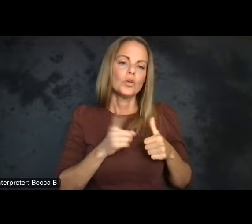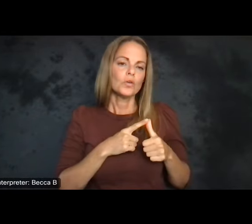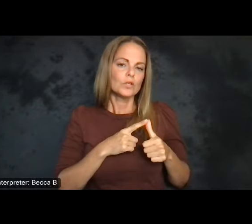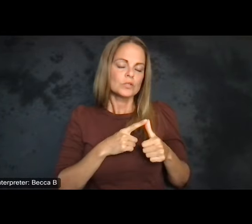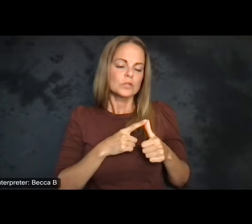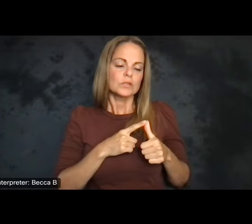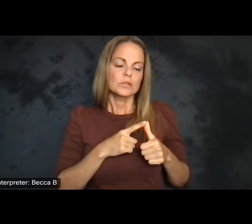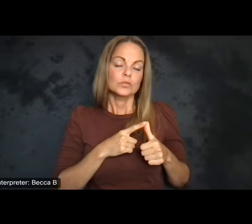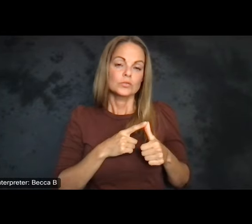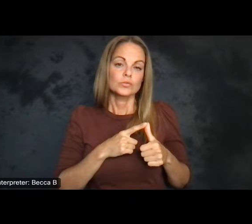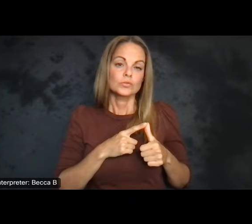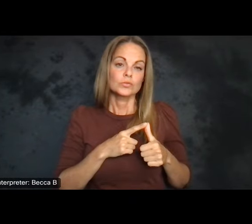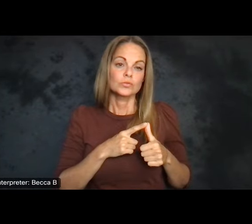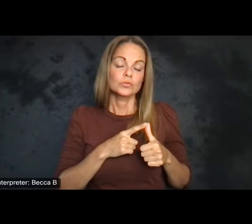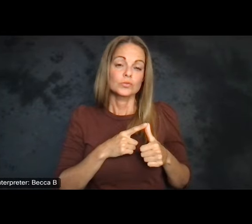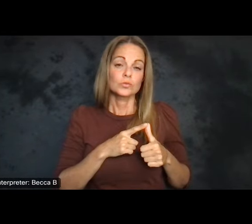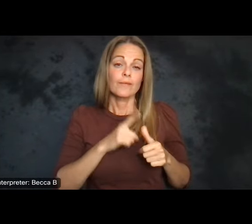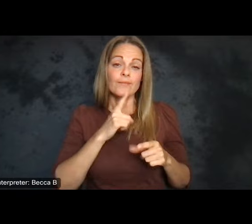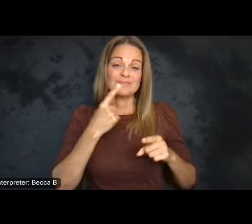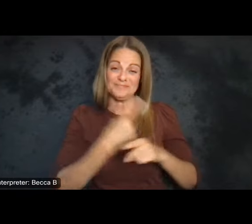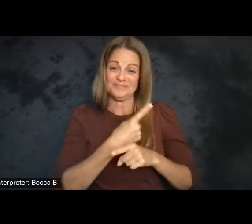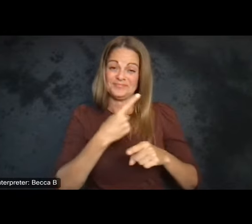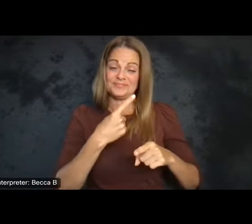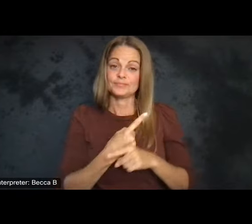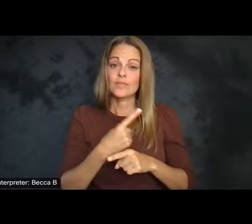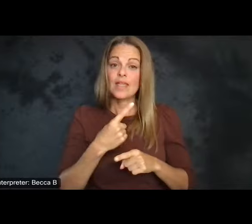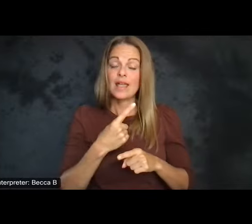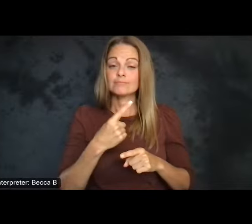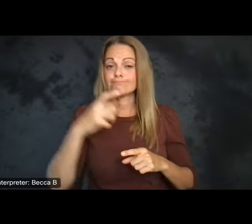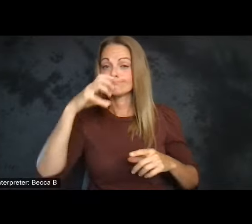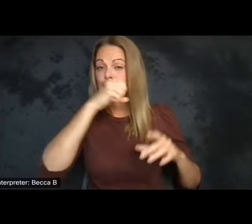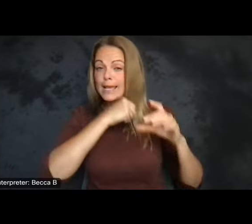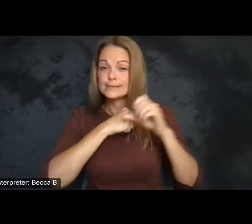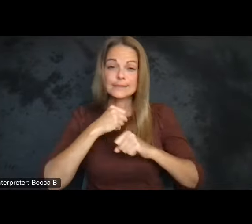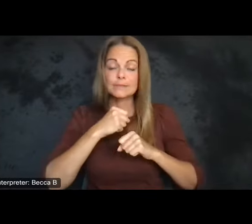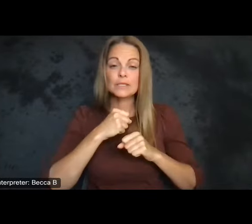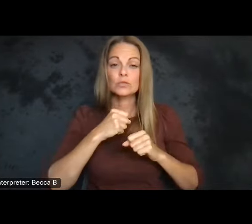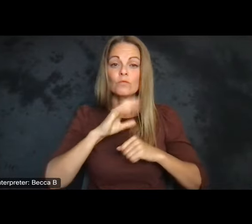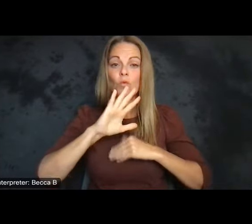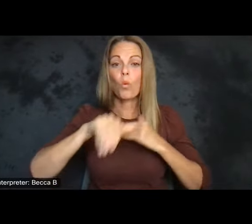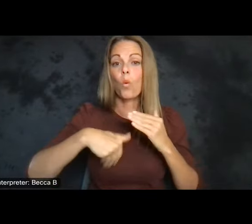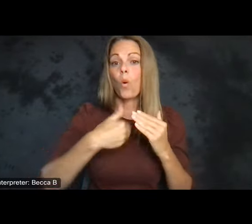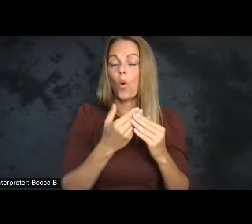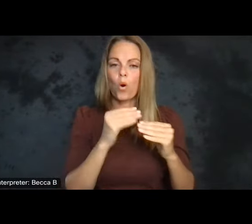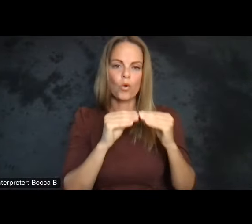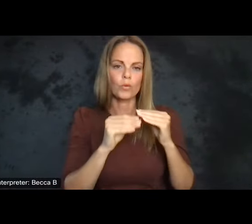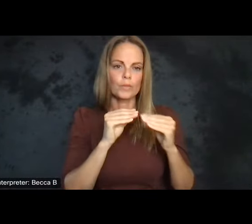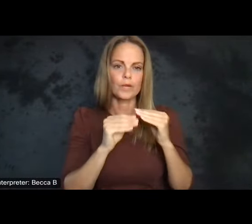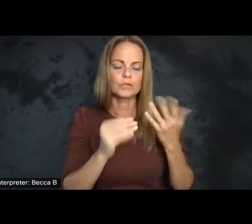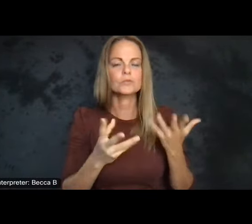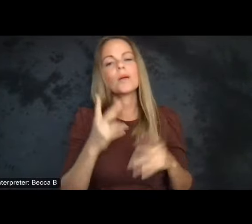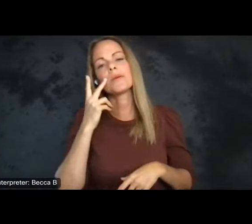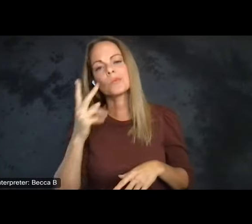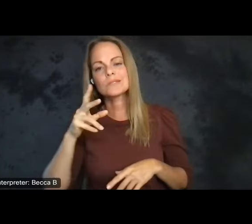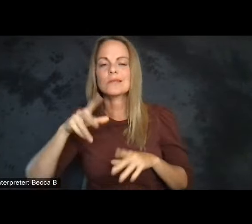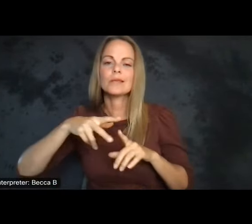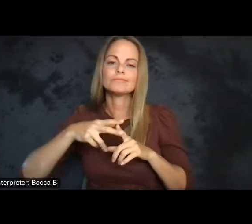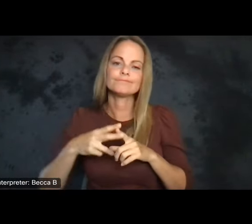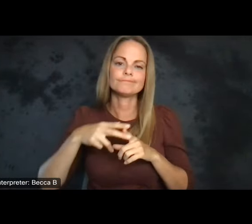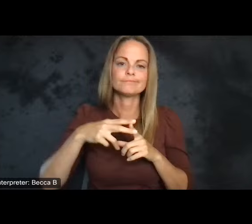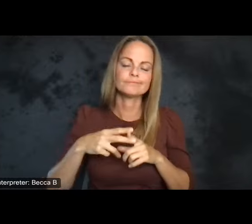have we got firm estimates of what it would cost to do all repairs? In other words, we've seen the plumbing, we've seen the electrical,